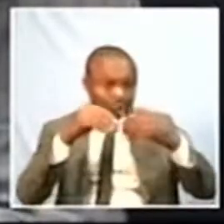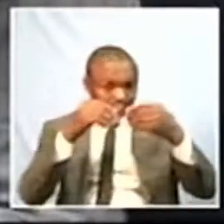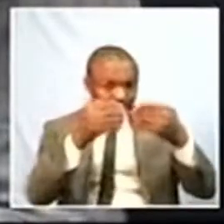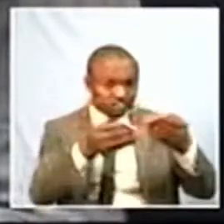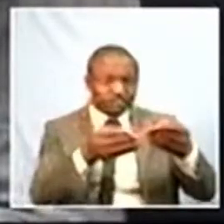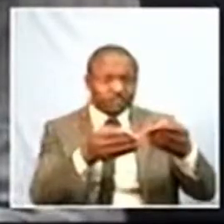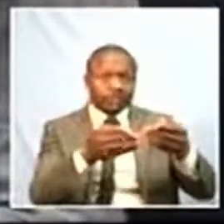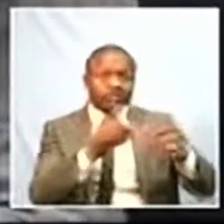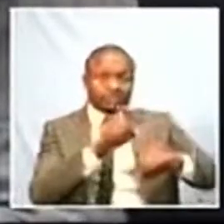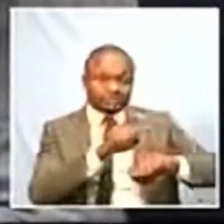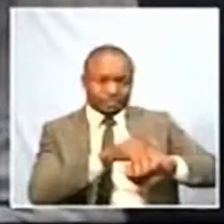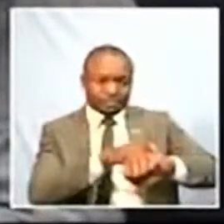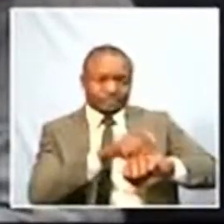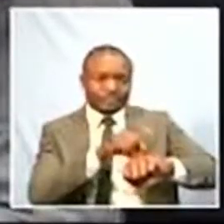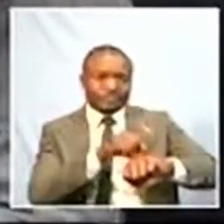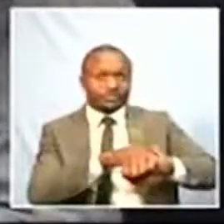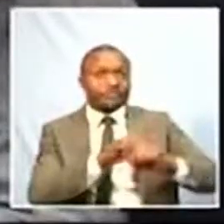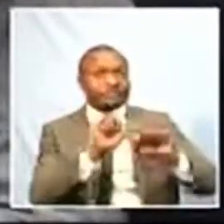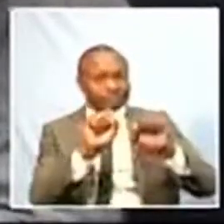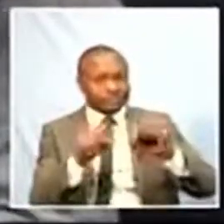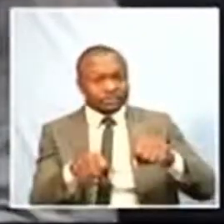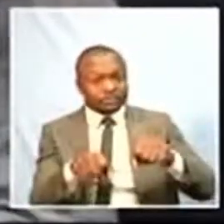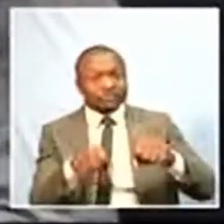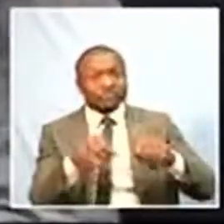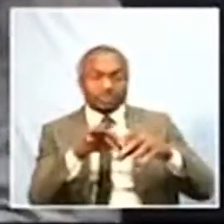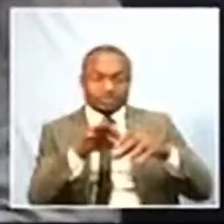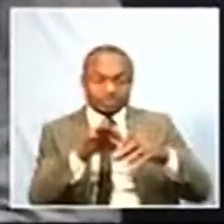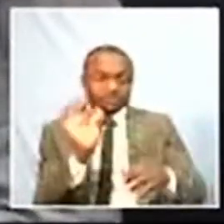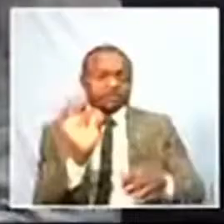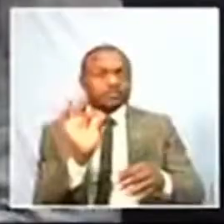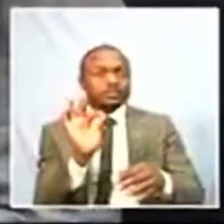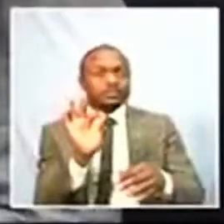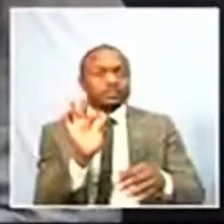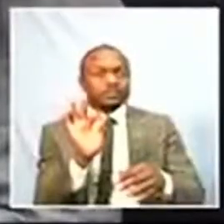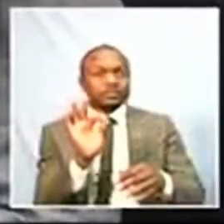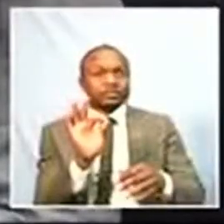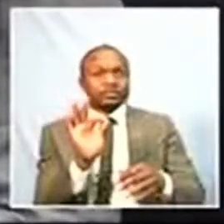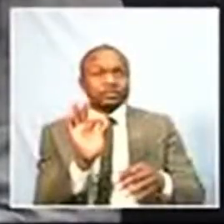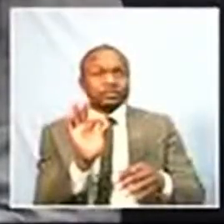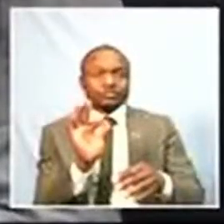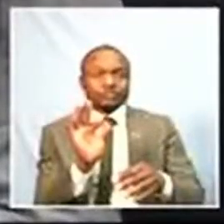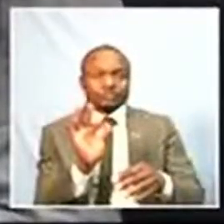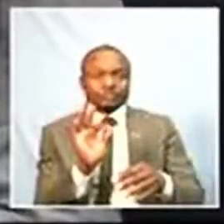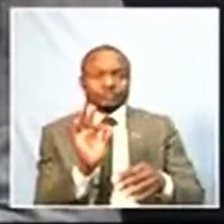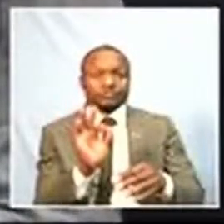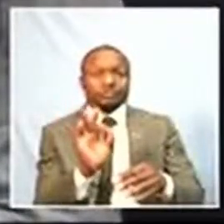time, we may need to, we may find the needed instructions.